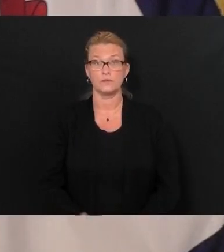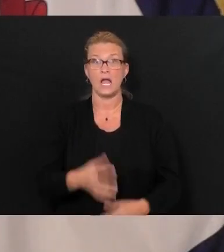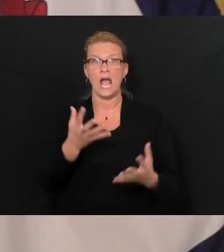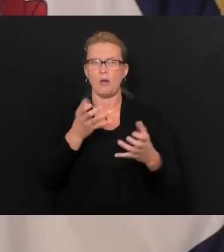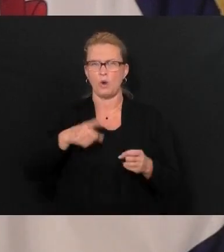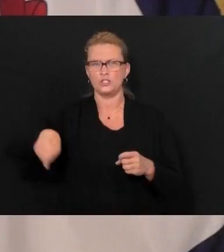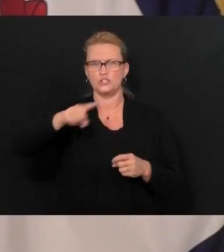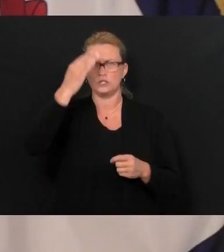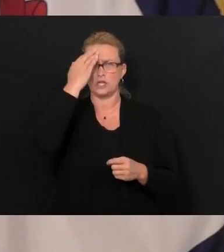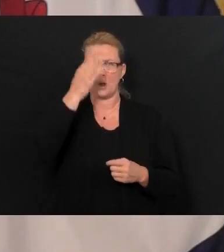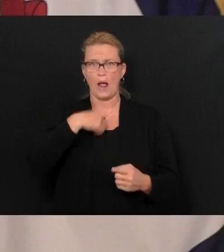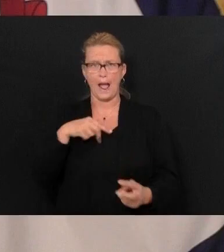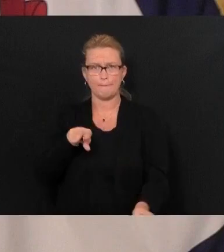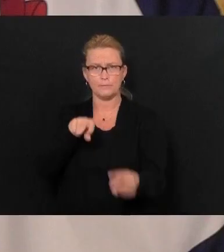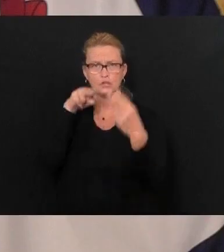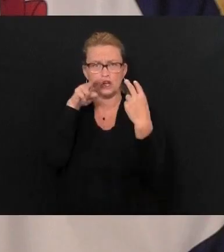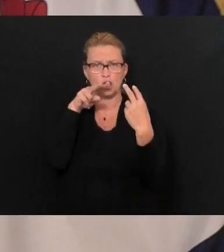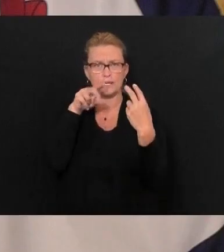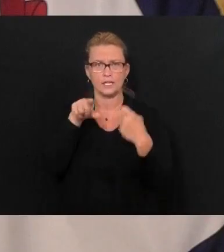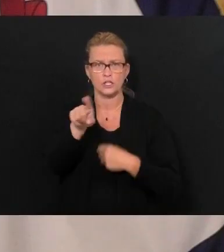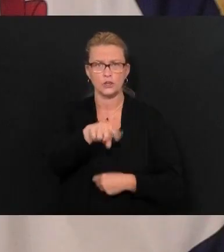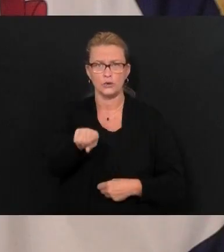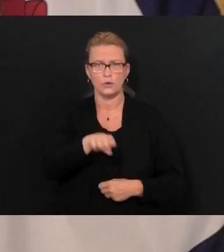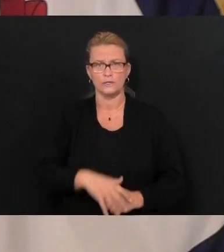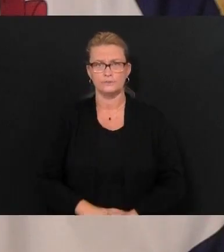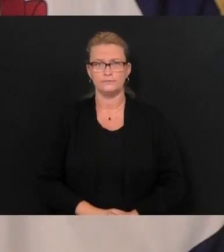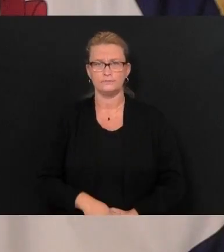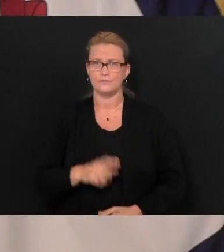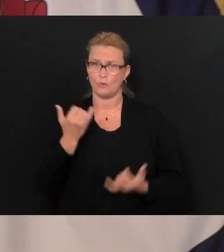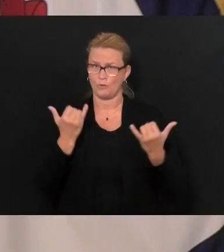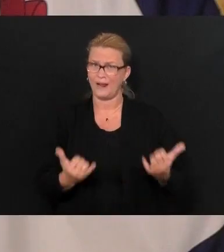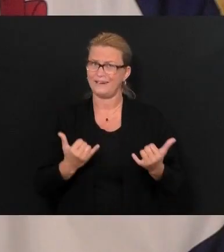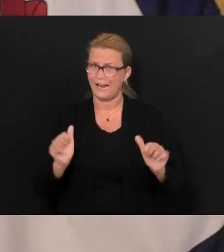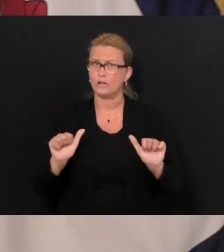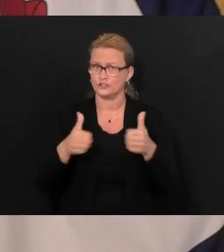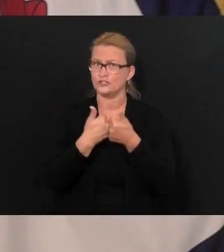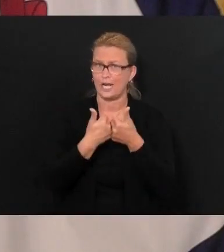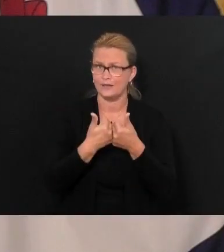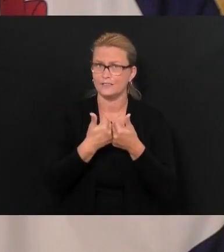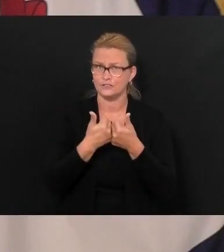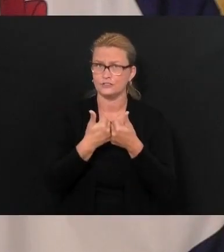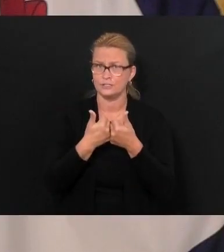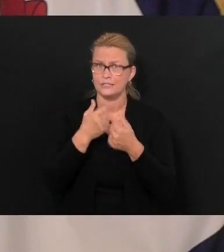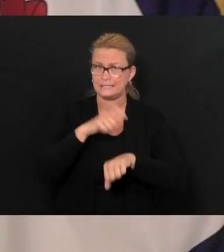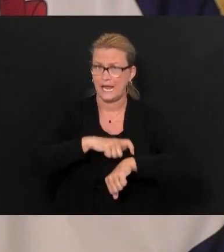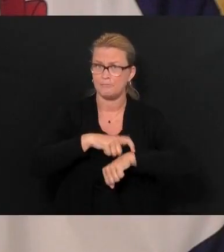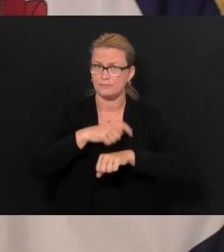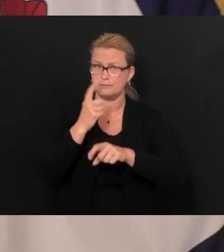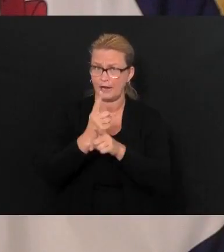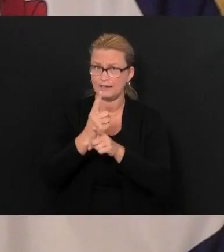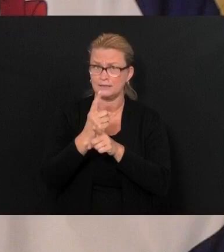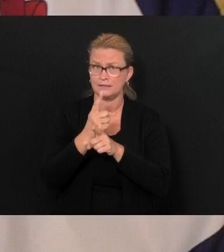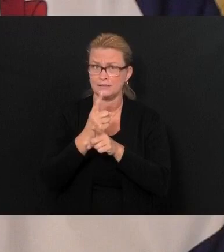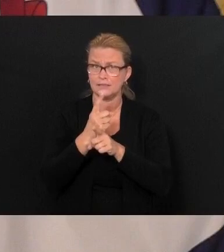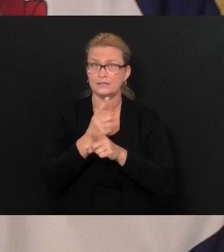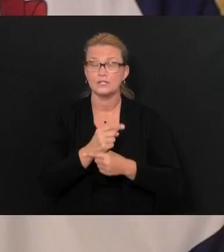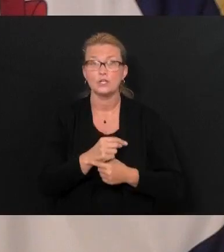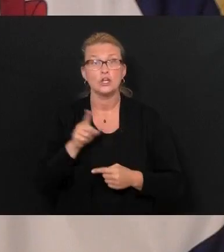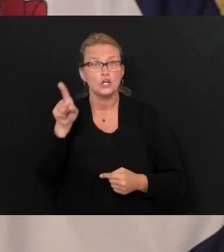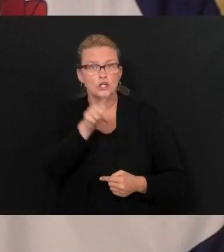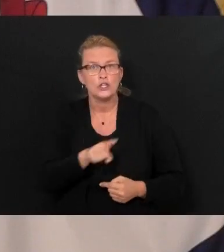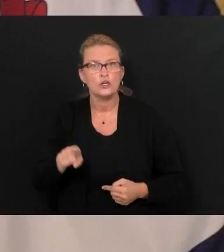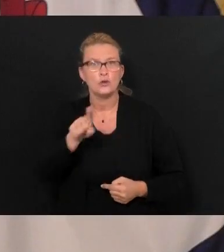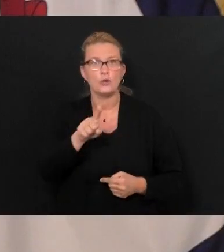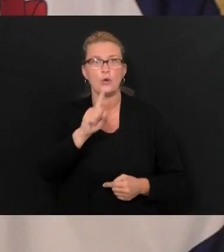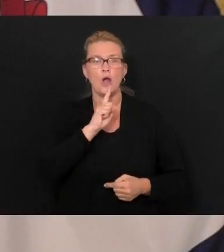you. I know these are challenging times for all of us, aren't they? And I know that absolutely you